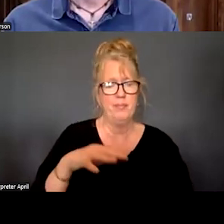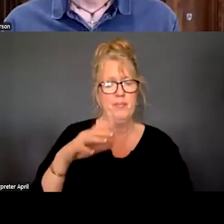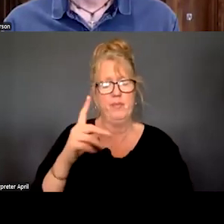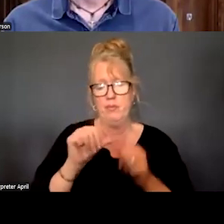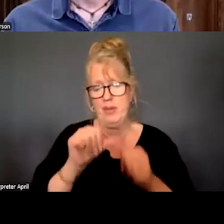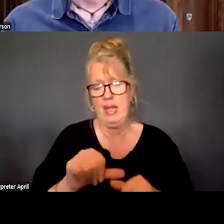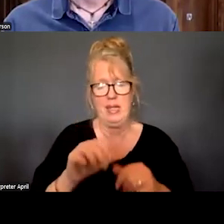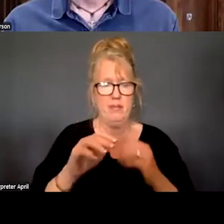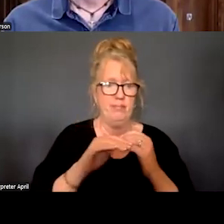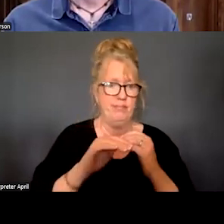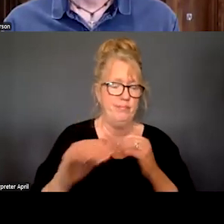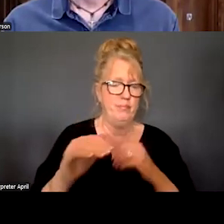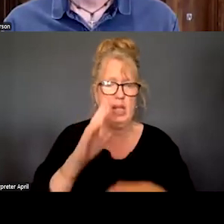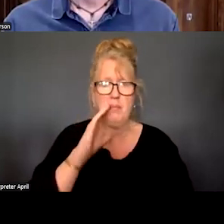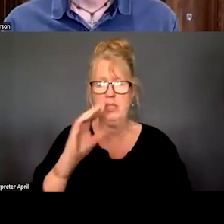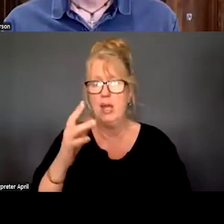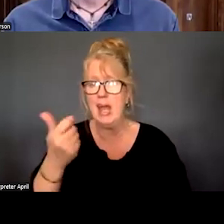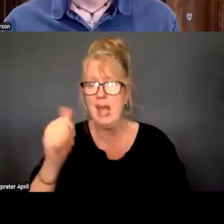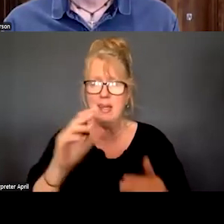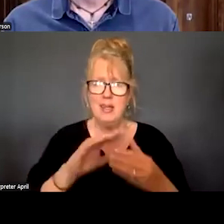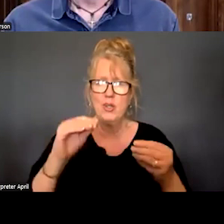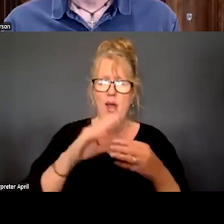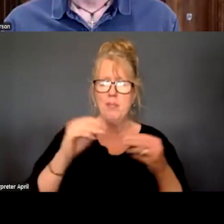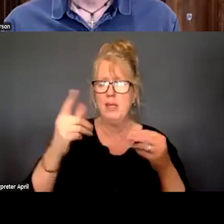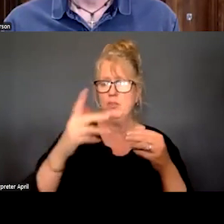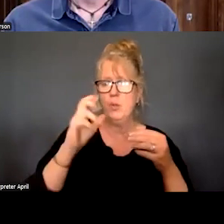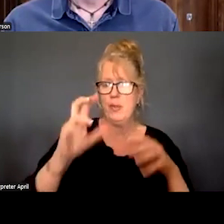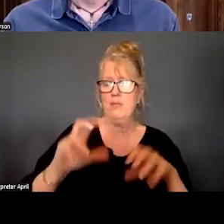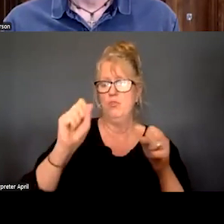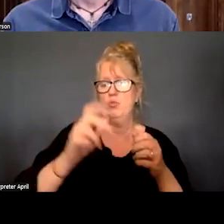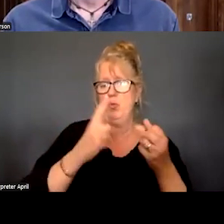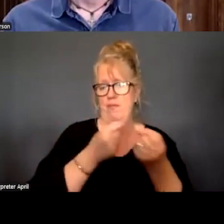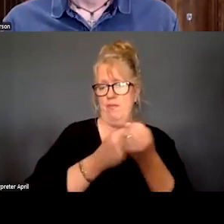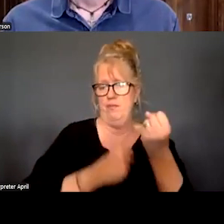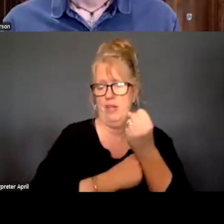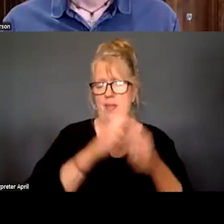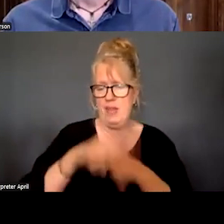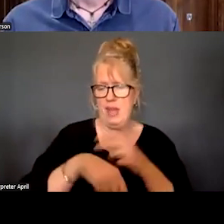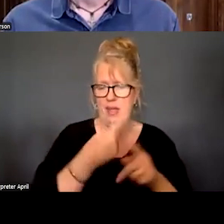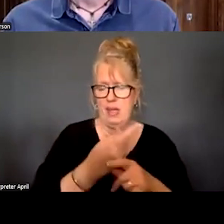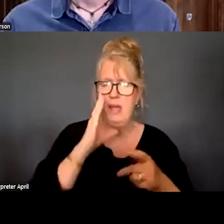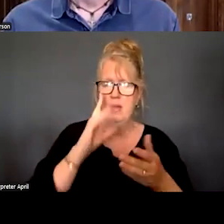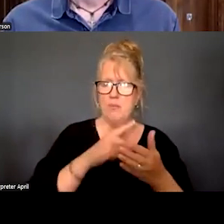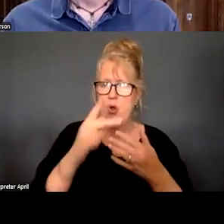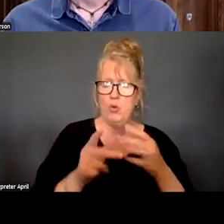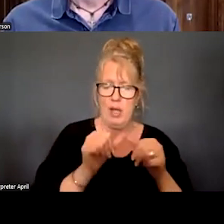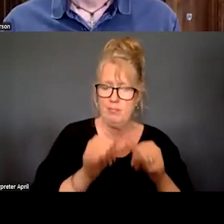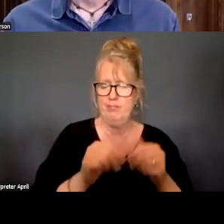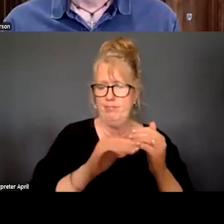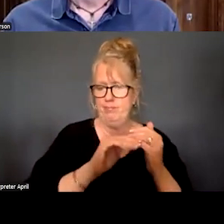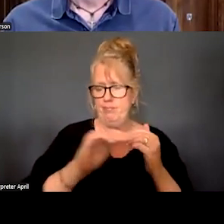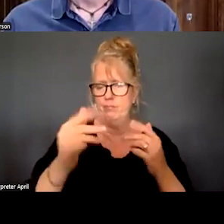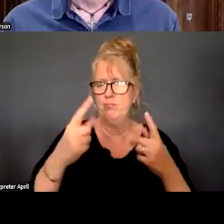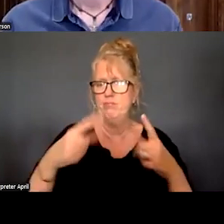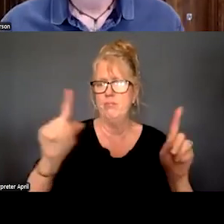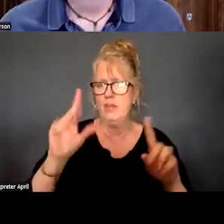and the throughput of this, Chris. Any comments on what it takes to fund a program like this so that it can be sustainable and meet the goals that you're